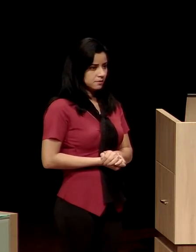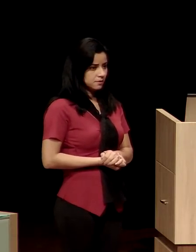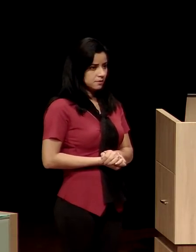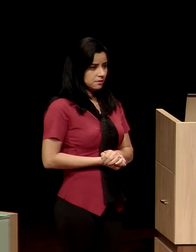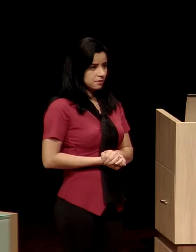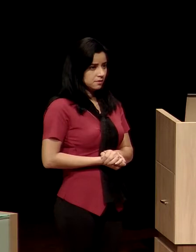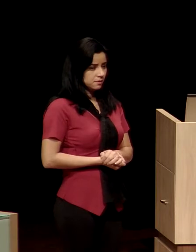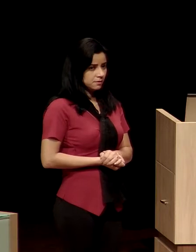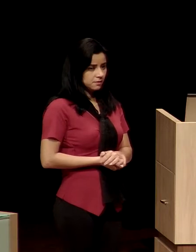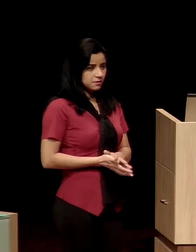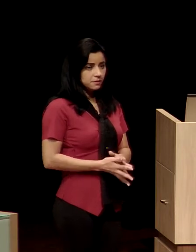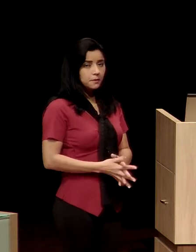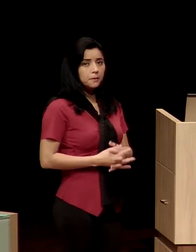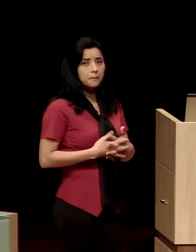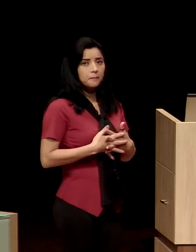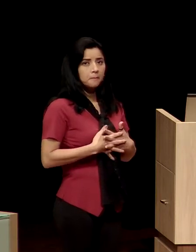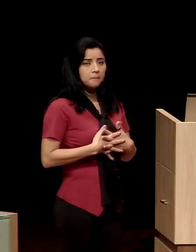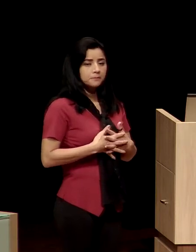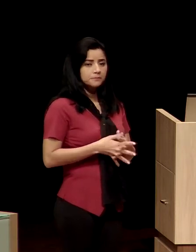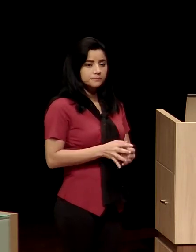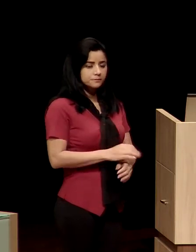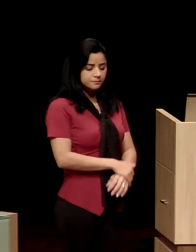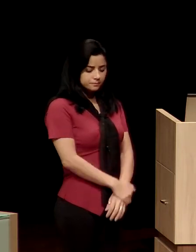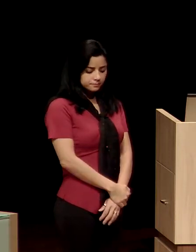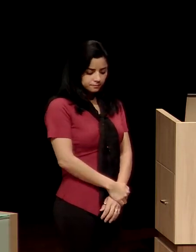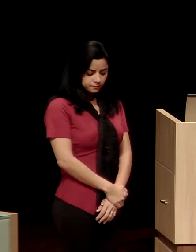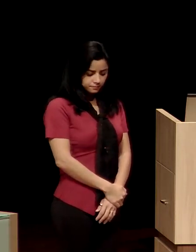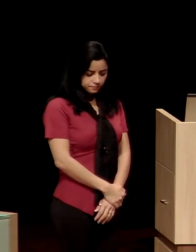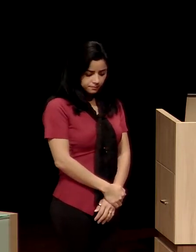concept were